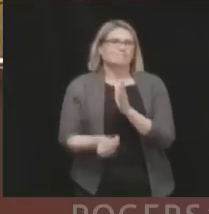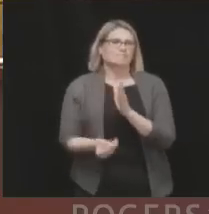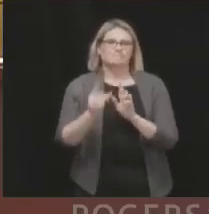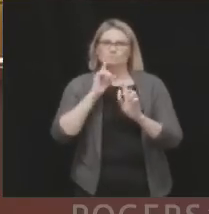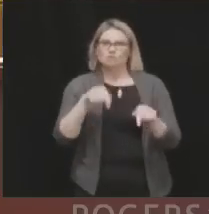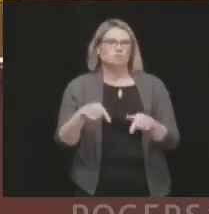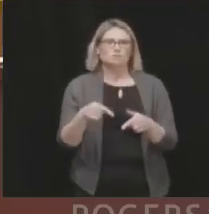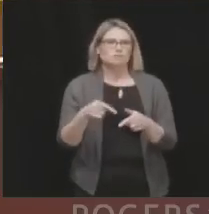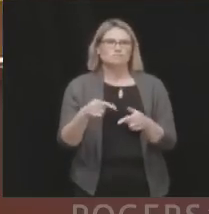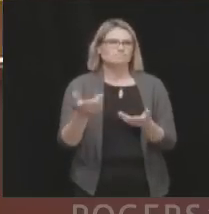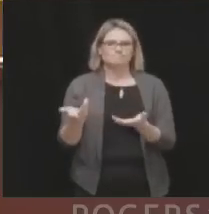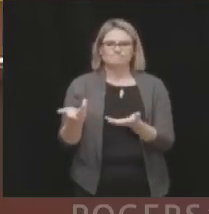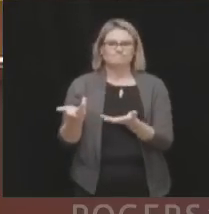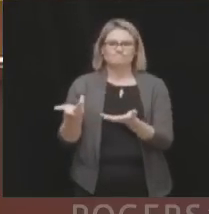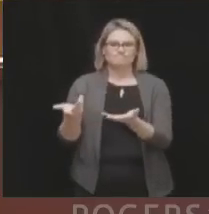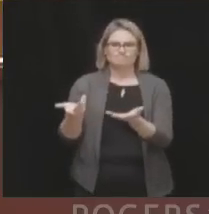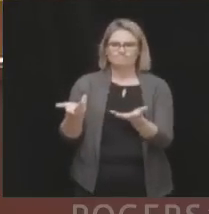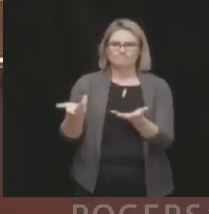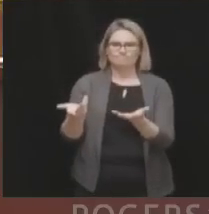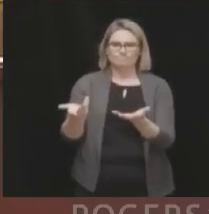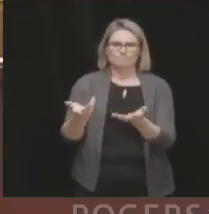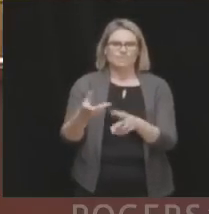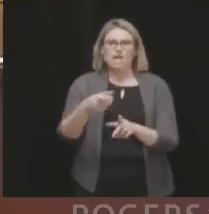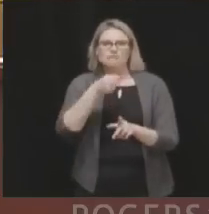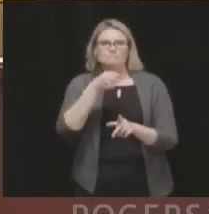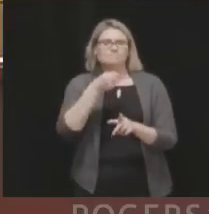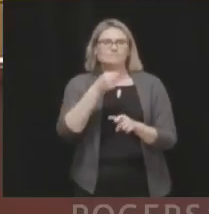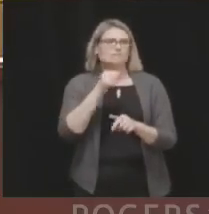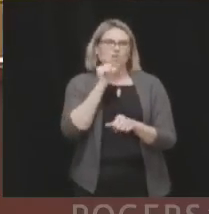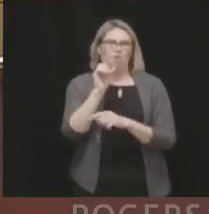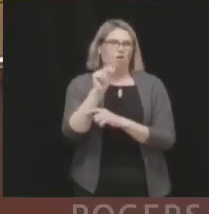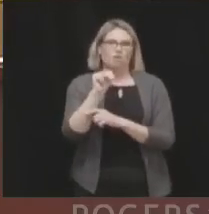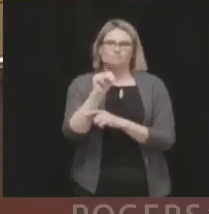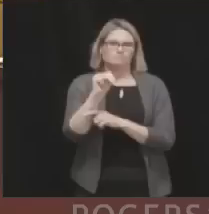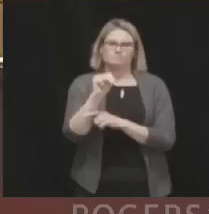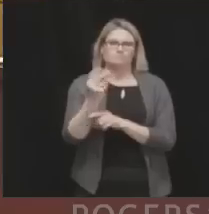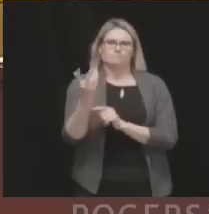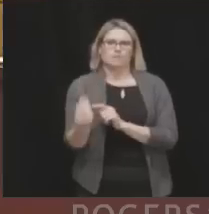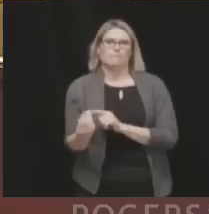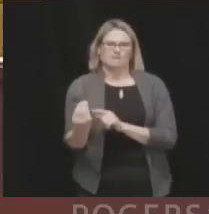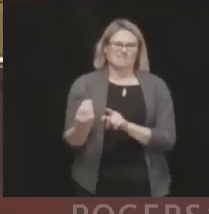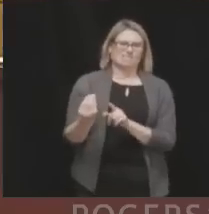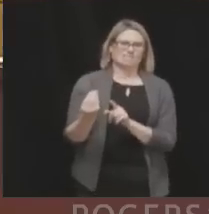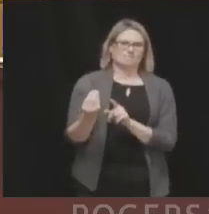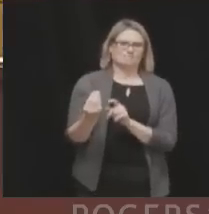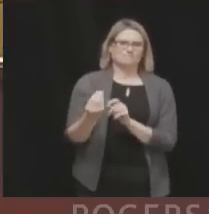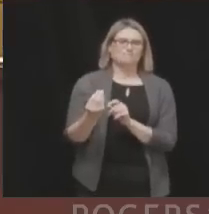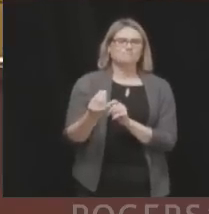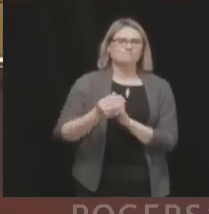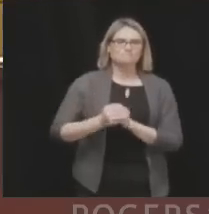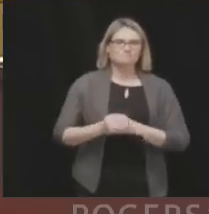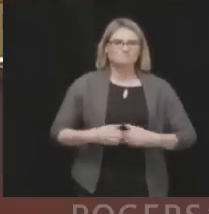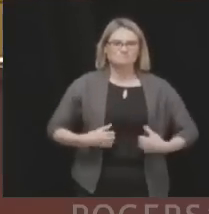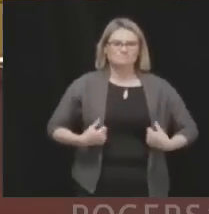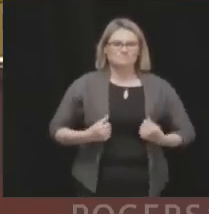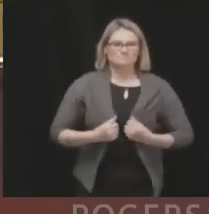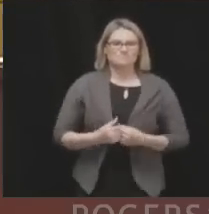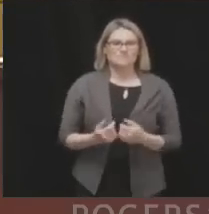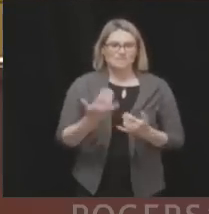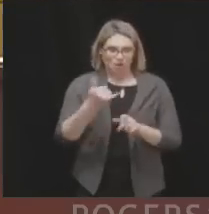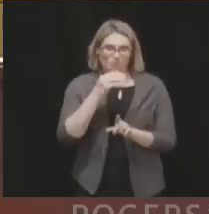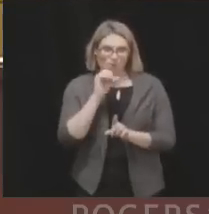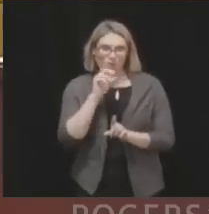I would hope that everyone in the province feels comfortable getting tested, and I know that most of the testing locations, if there is a need